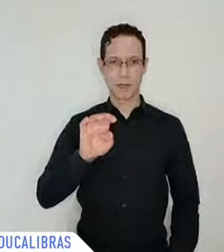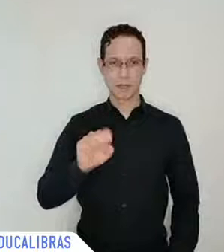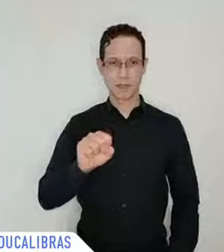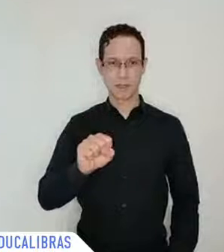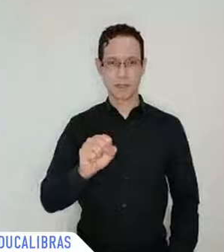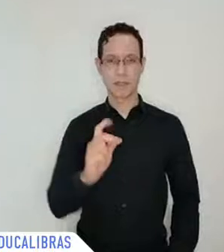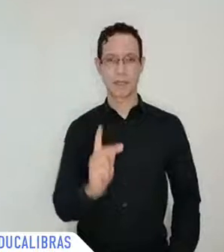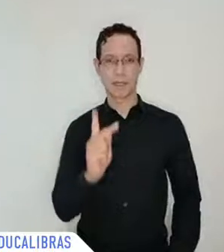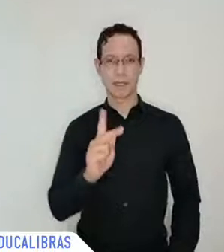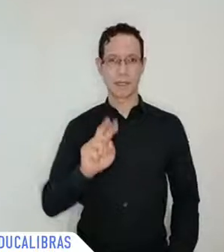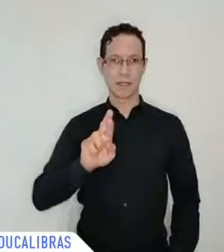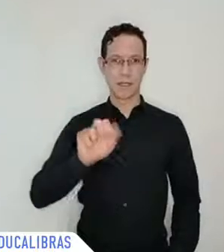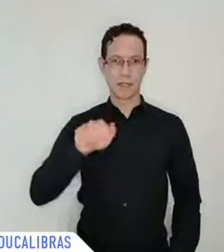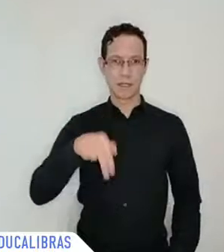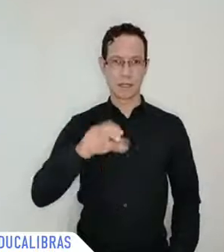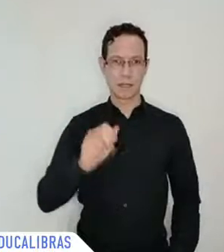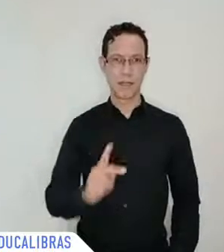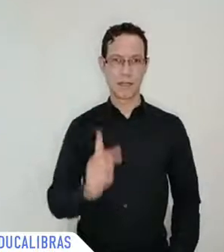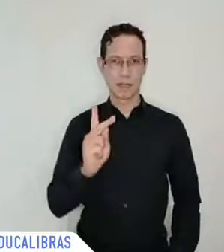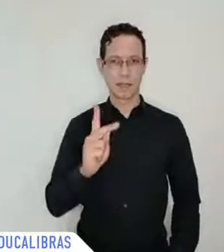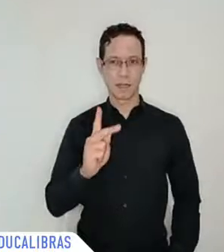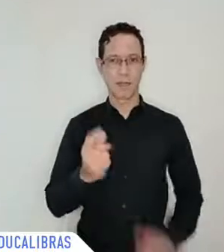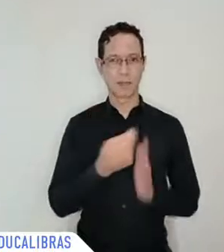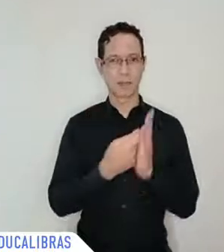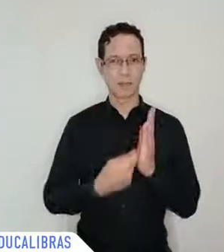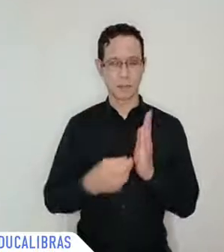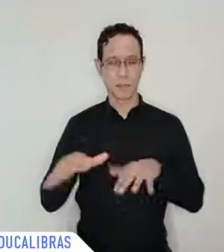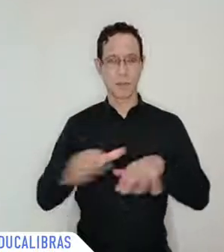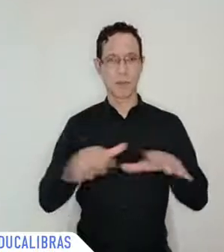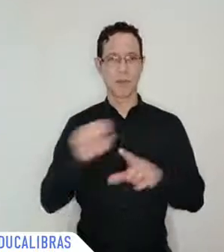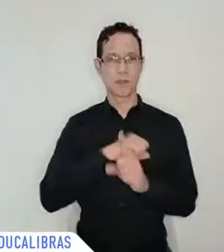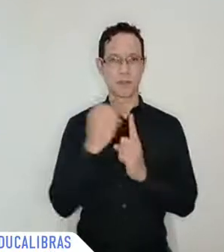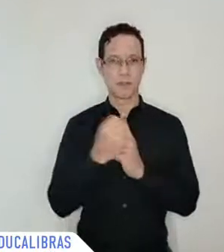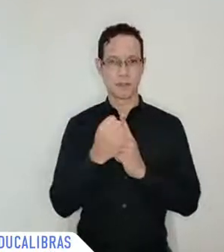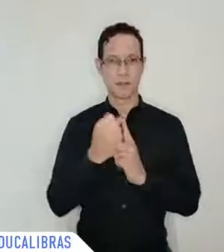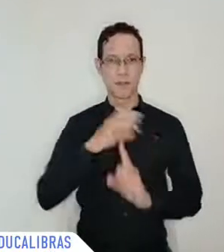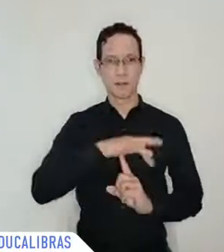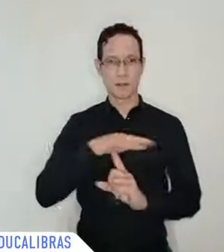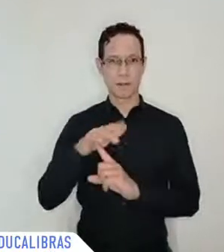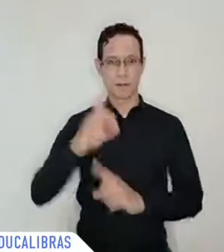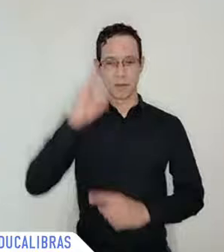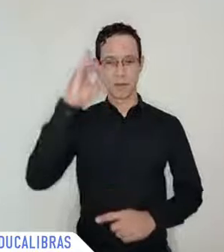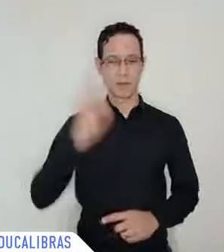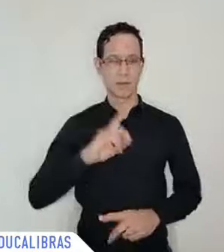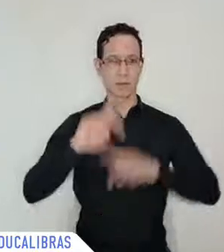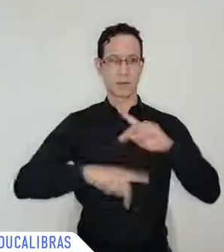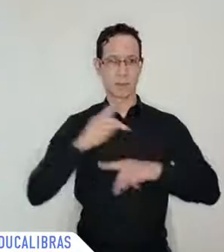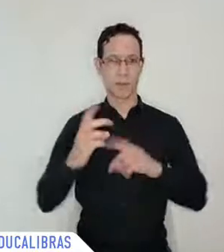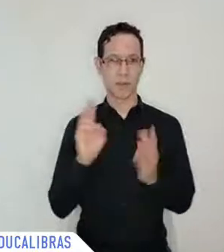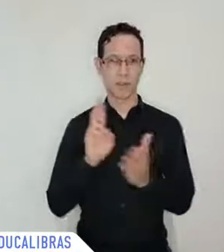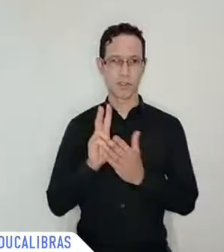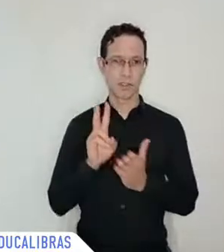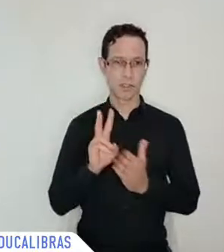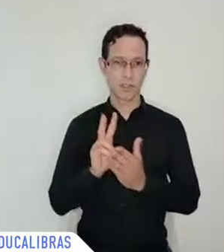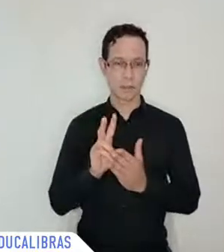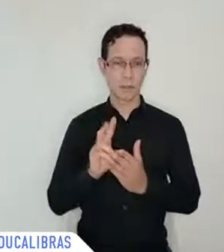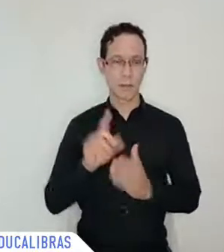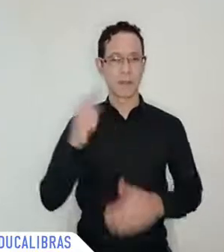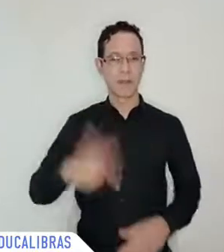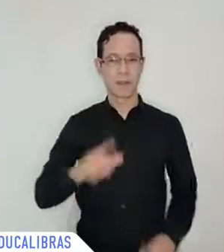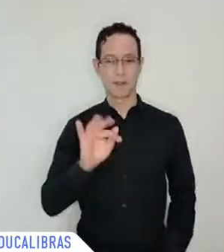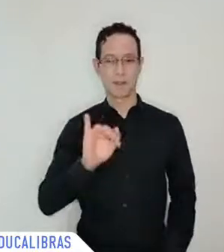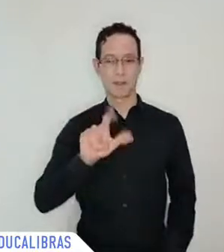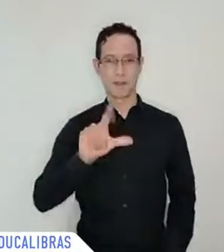a social environmental activist and coordinator of the Chico Mendes Committee, Ailton Krenak, writer, activist of the